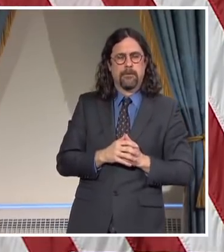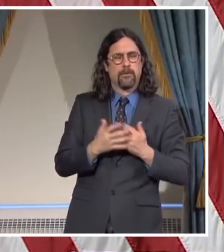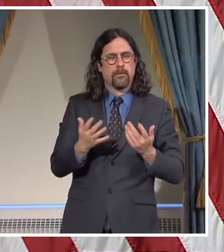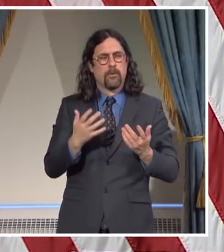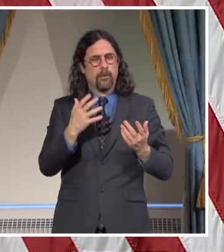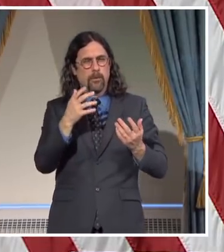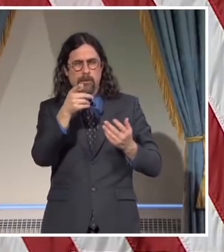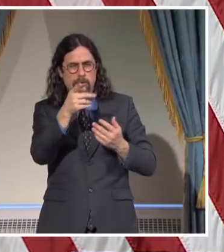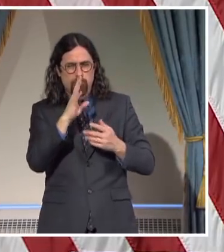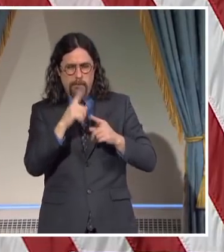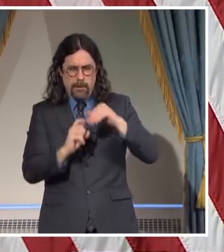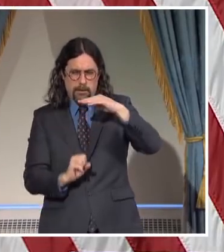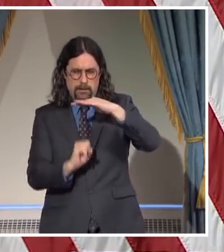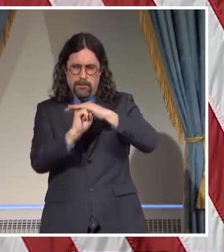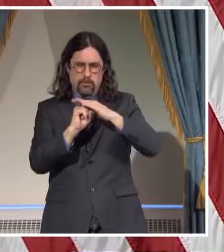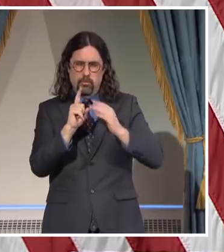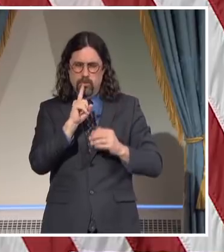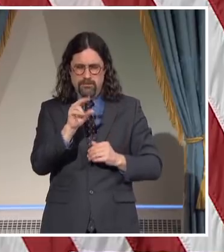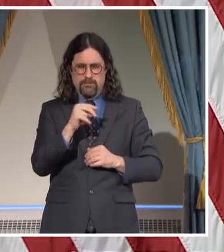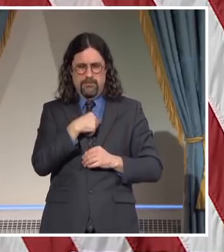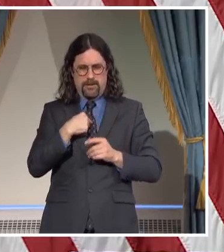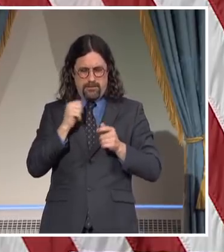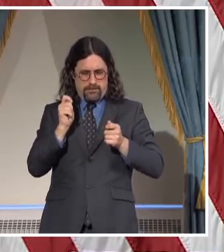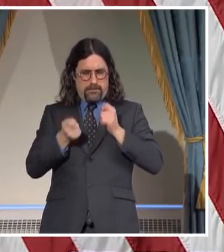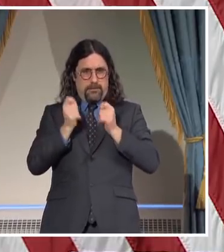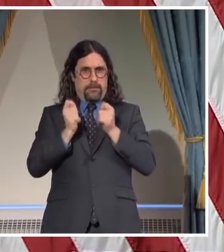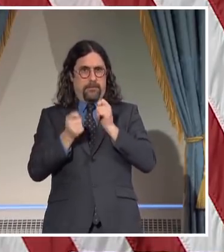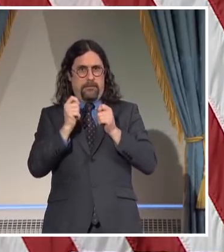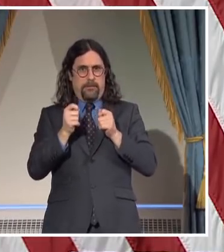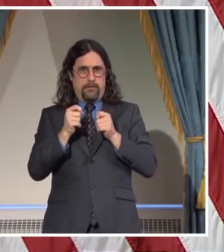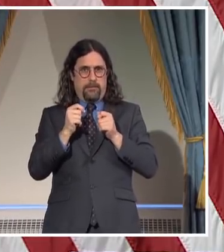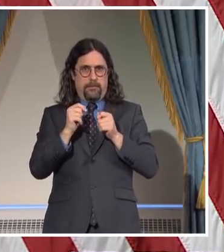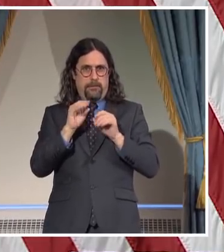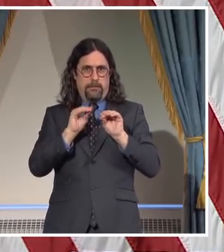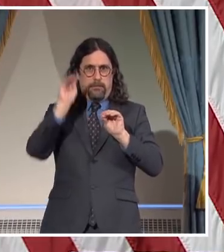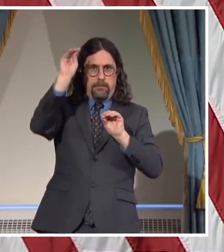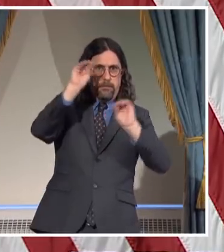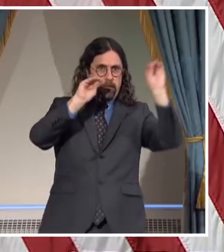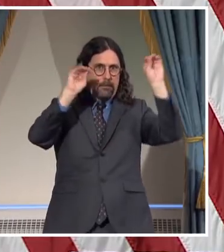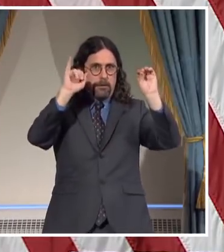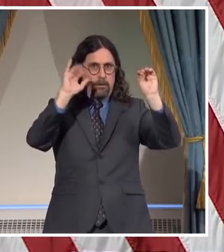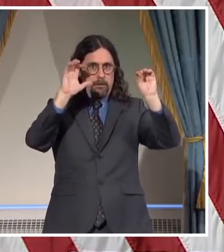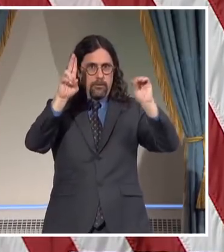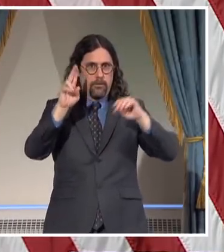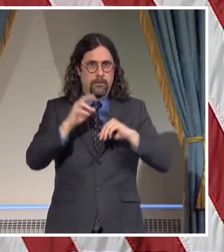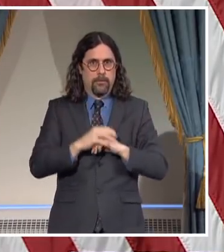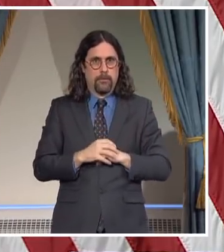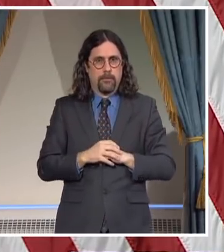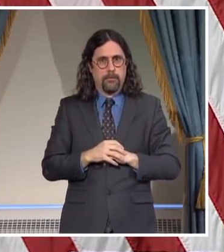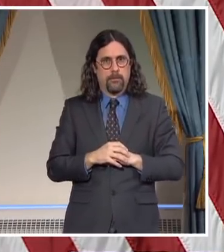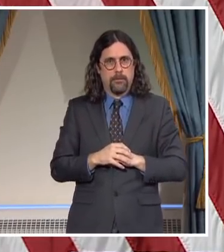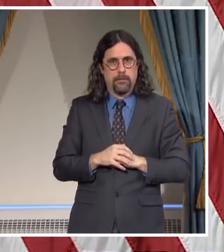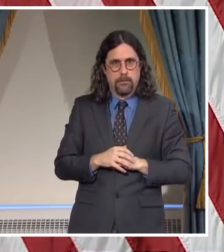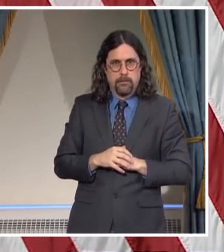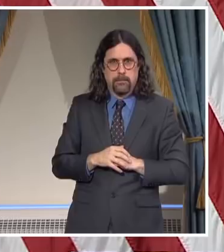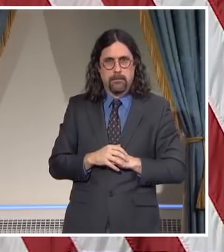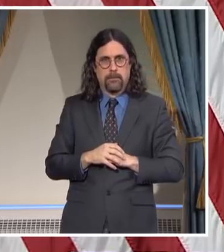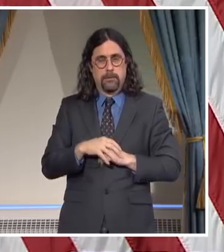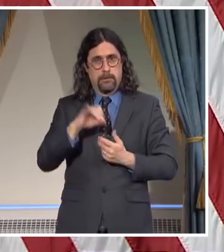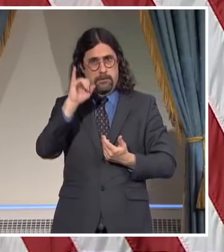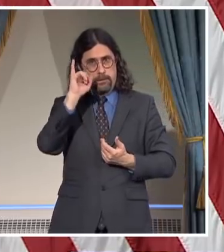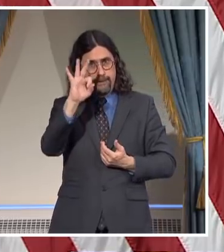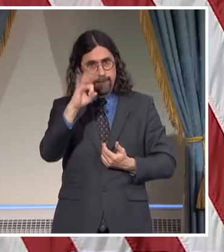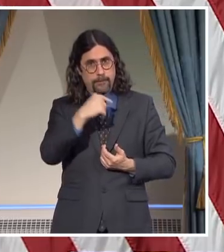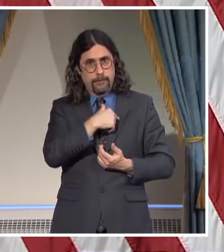supplies, the staff, we can create an ICU bed in any hospital facility and even outside of them as we go